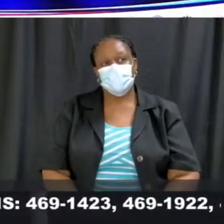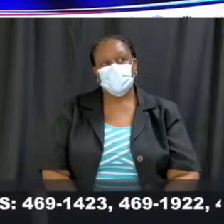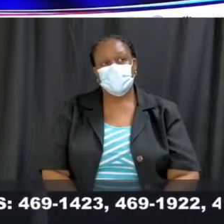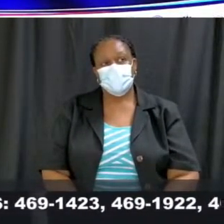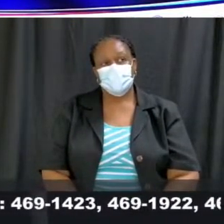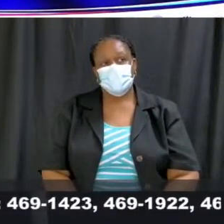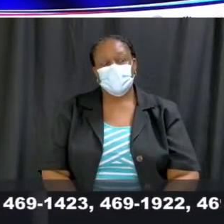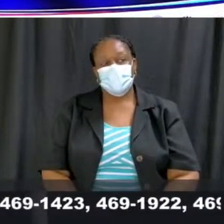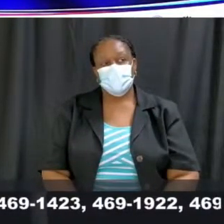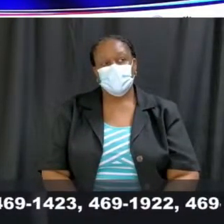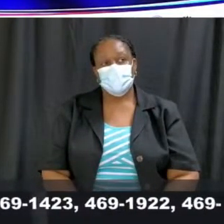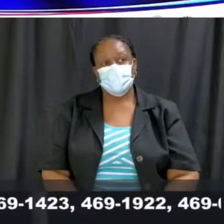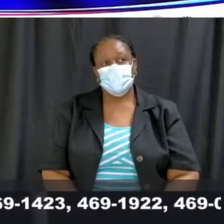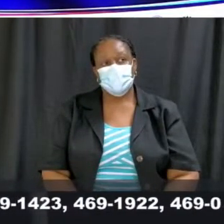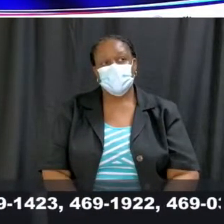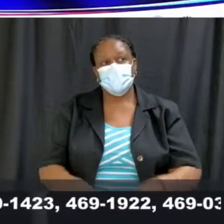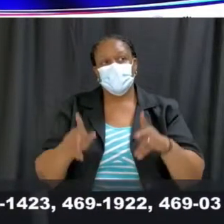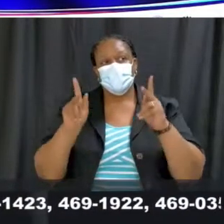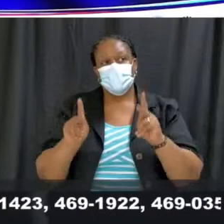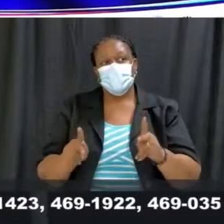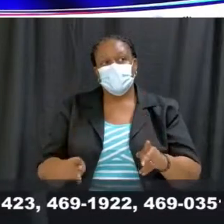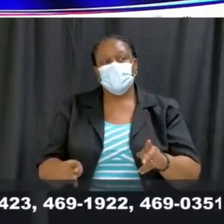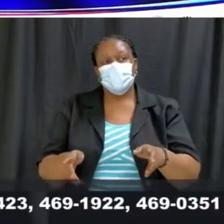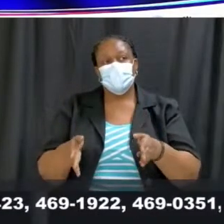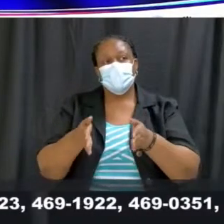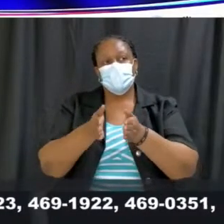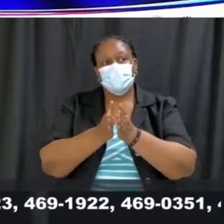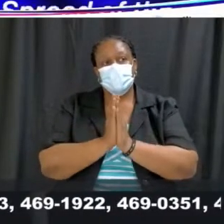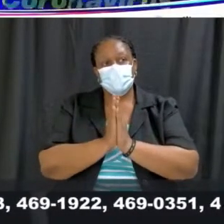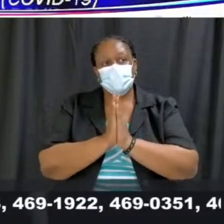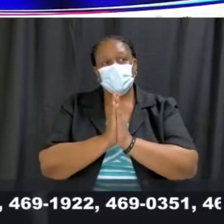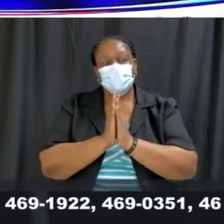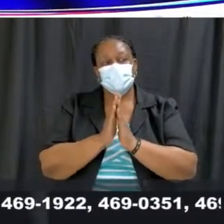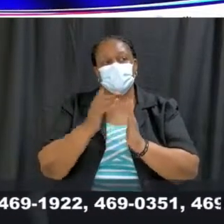People have been asking for data on active